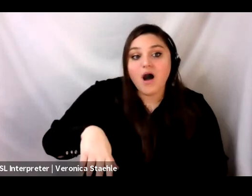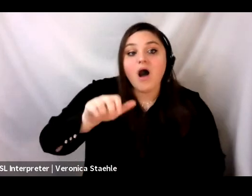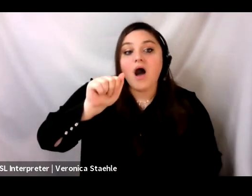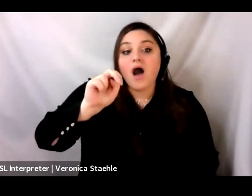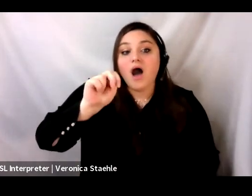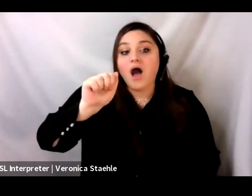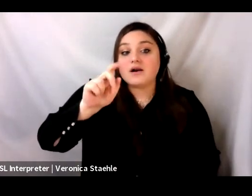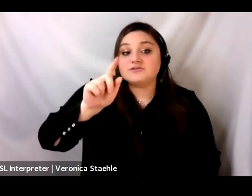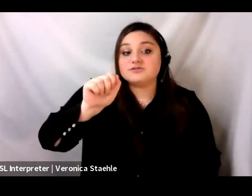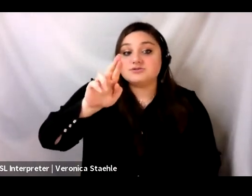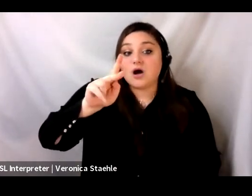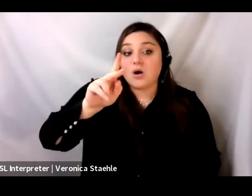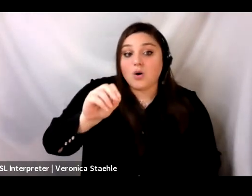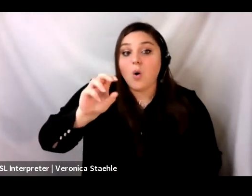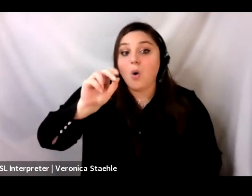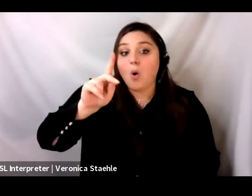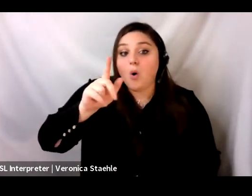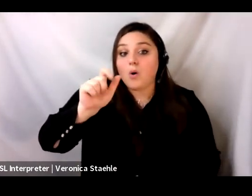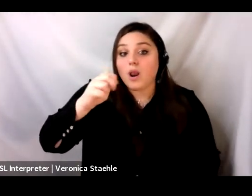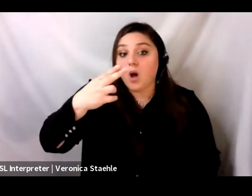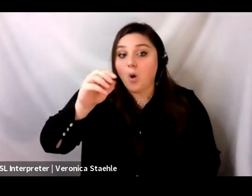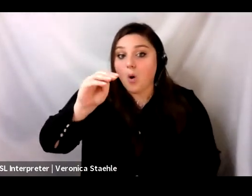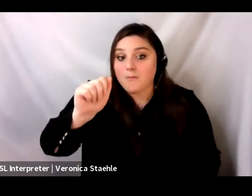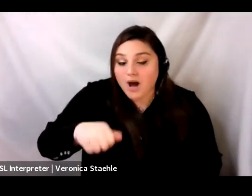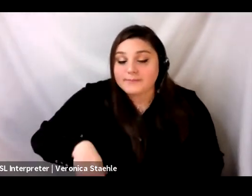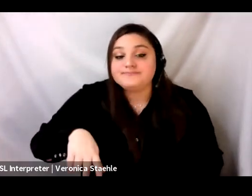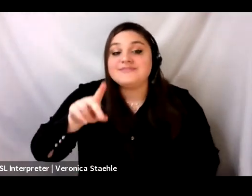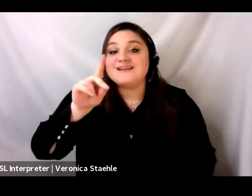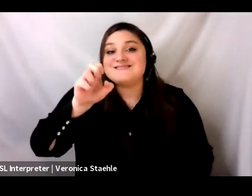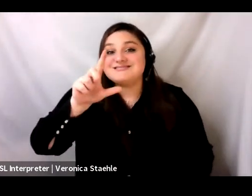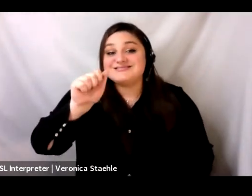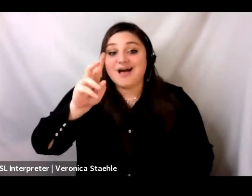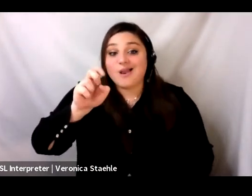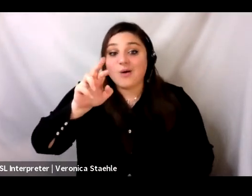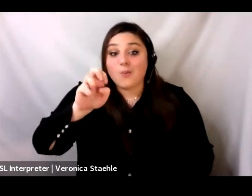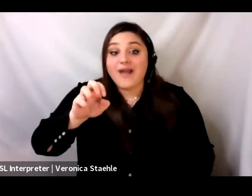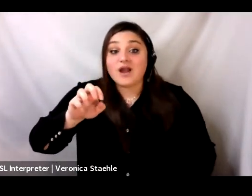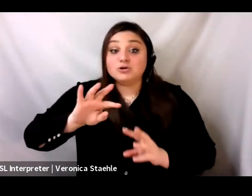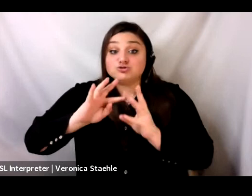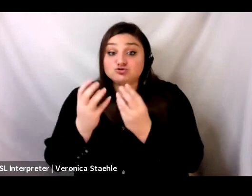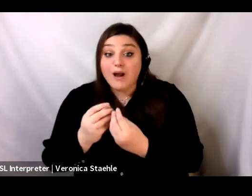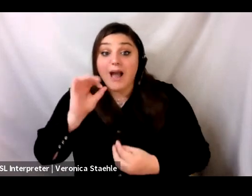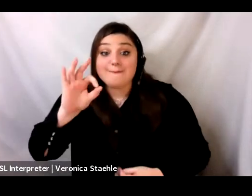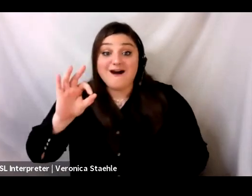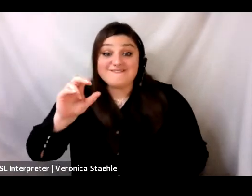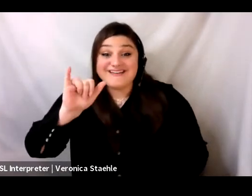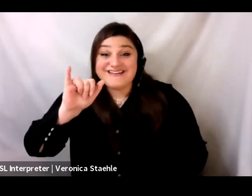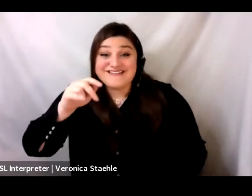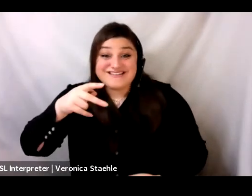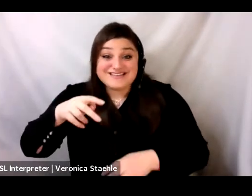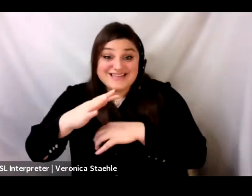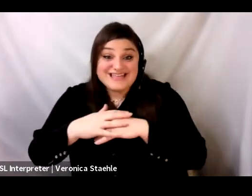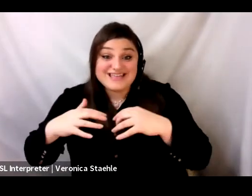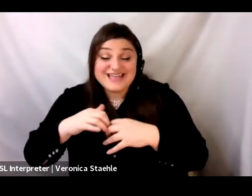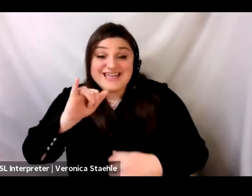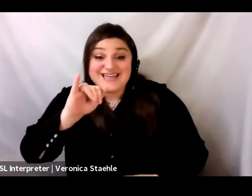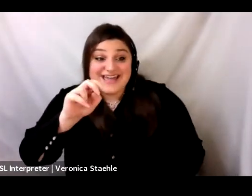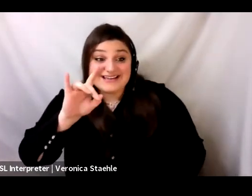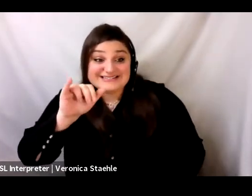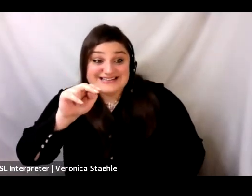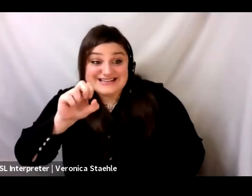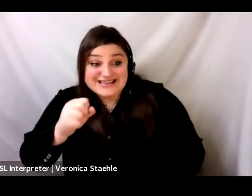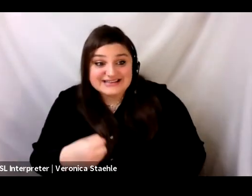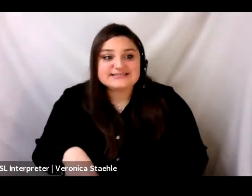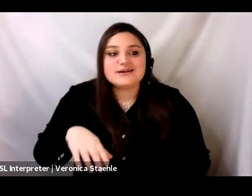Delaware Tribe of Indians, Bartlesville, Oklahoma, the Stockbridge-Muncie Community, Bowler, Wisconsin, and